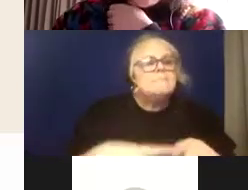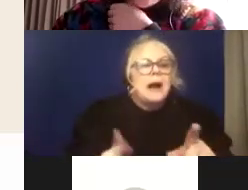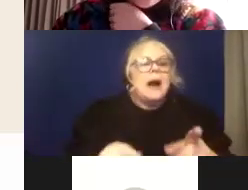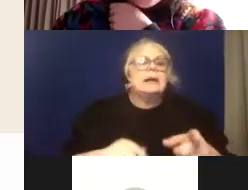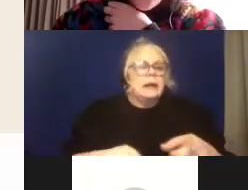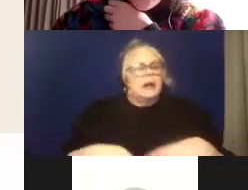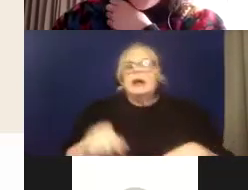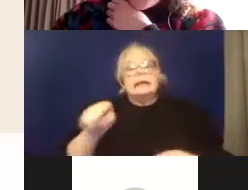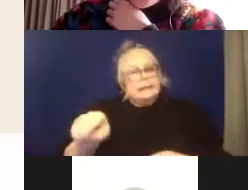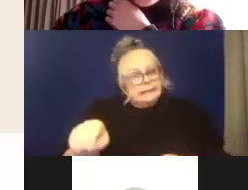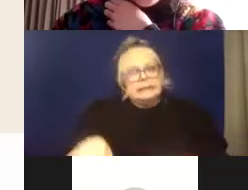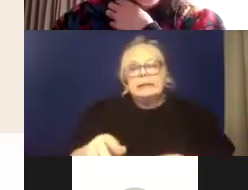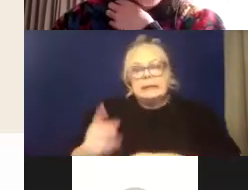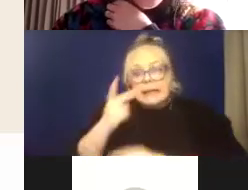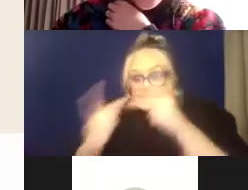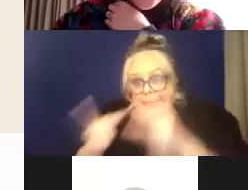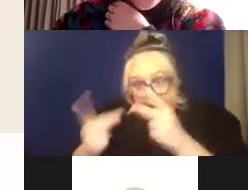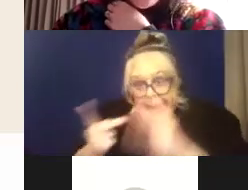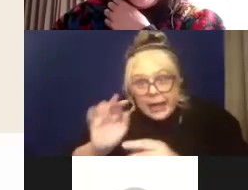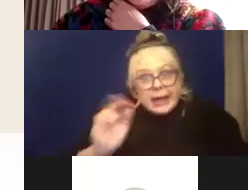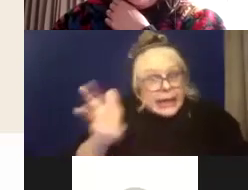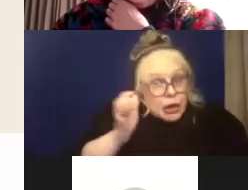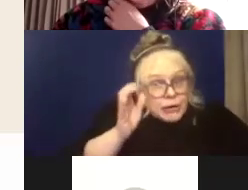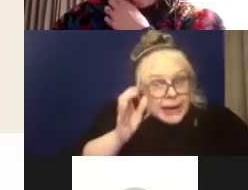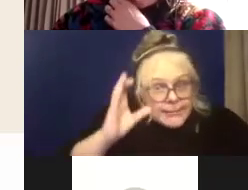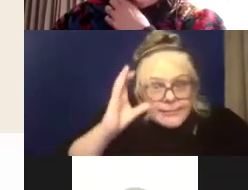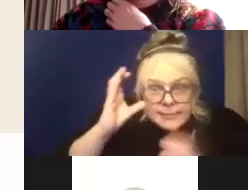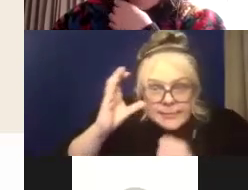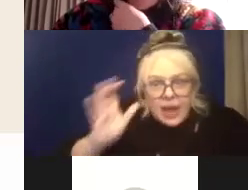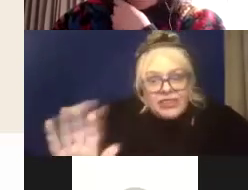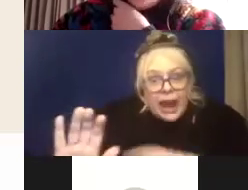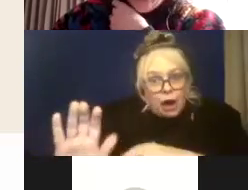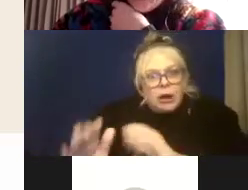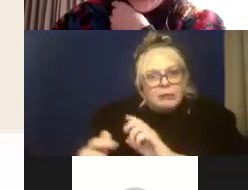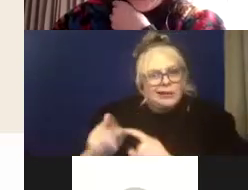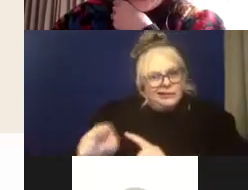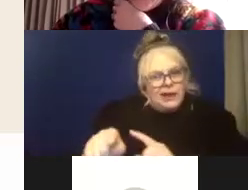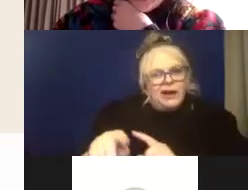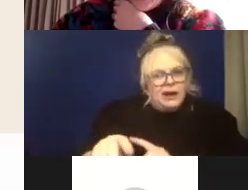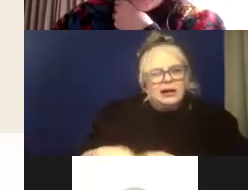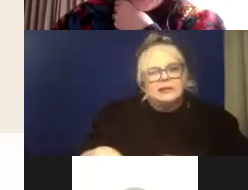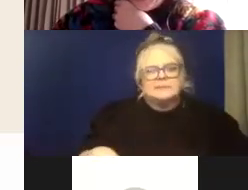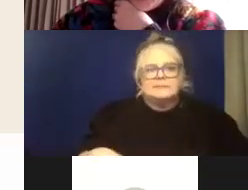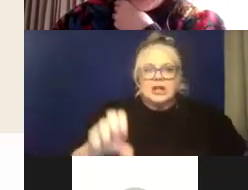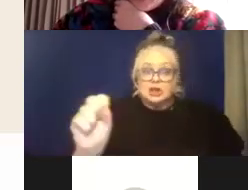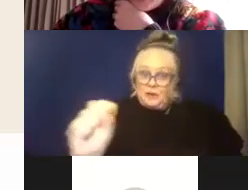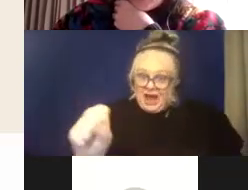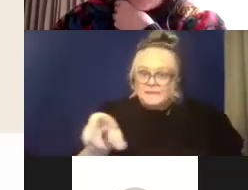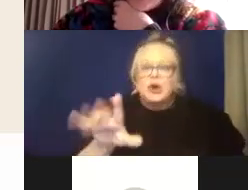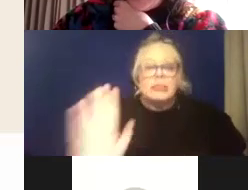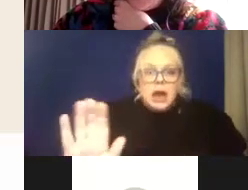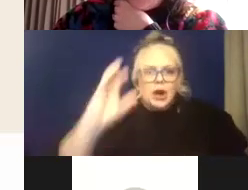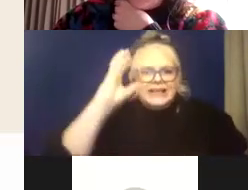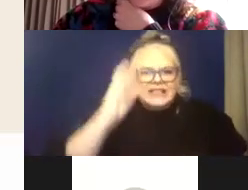This tweet here is a joke, but I chose it really intentionally because it's a joke that is very real for survivors of image-based sexual